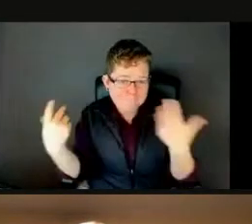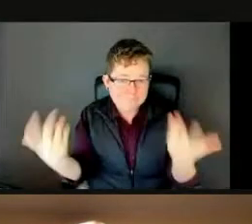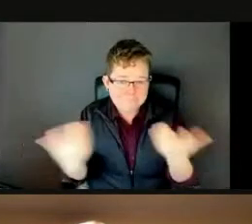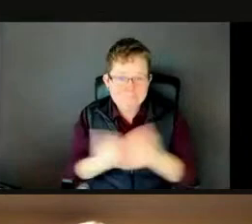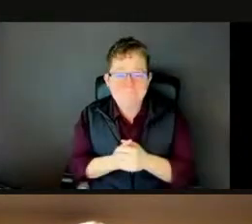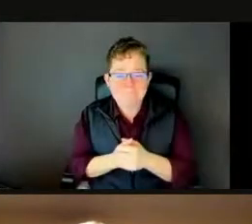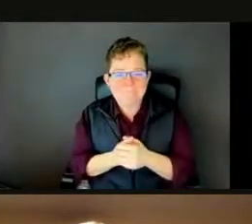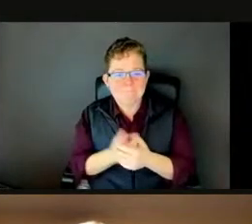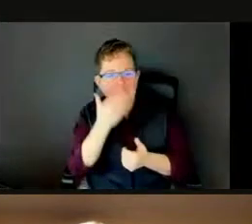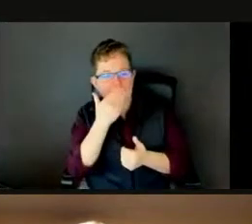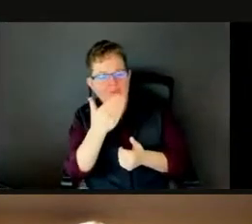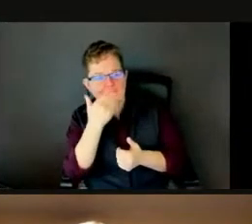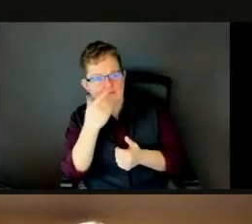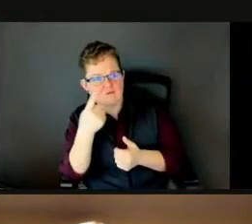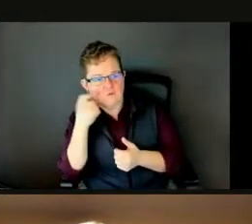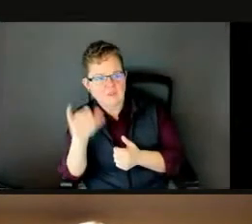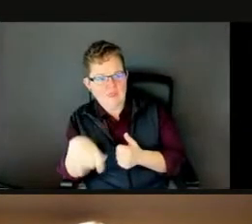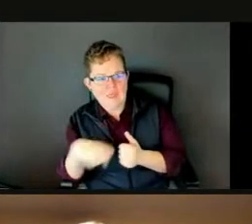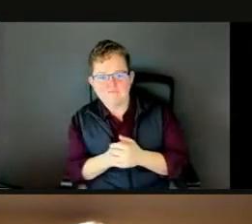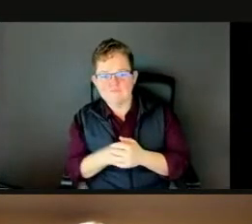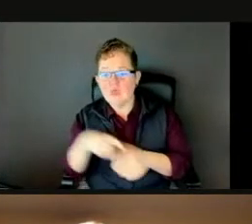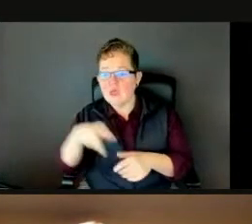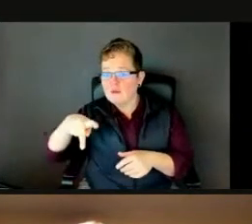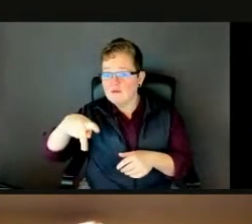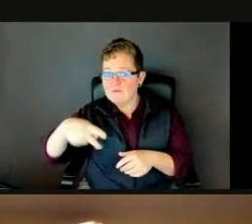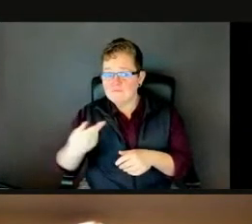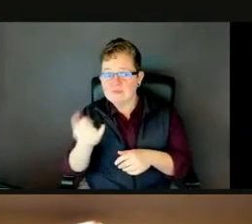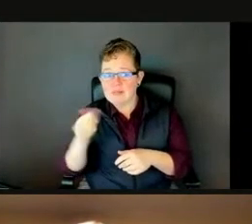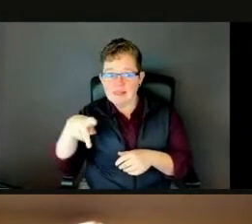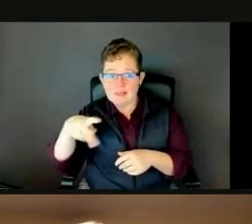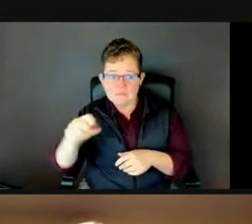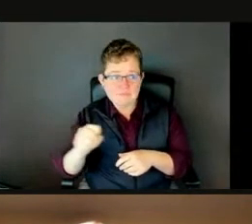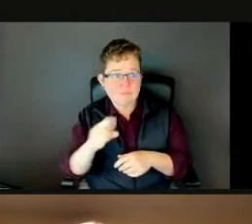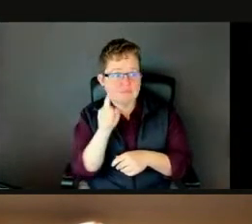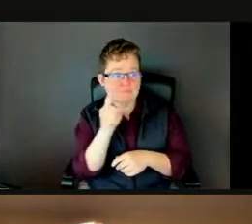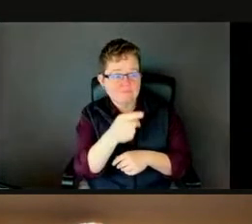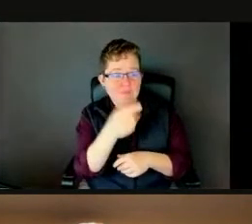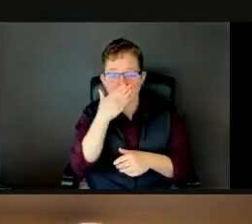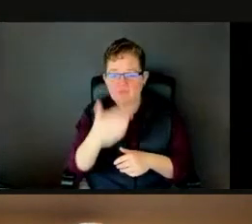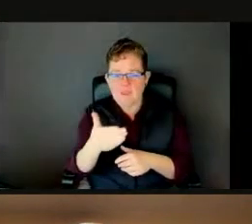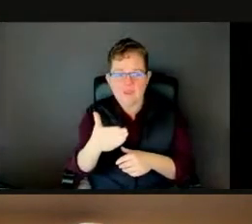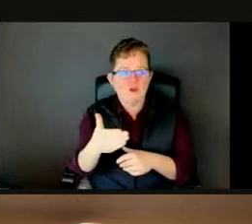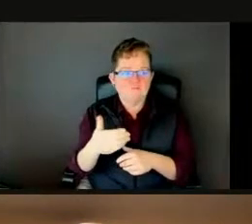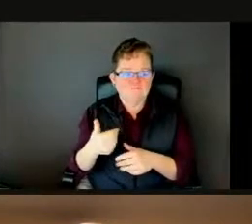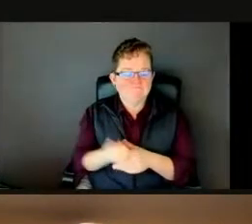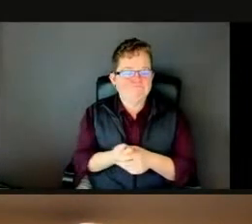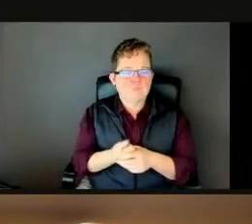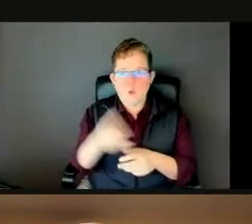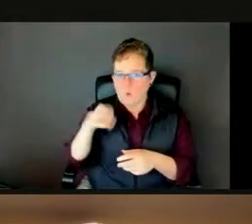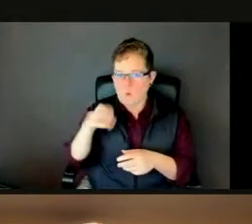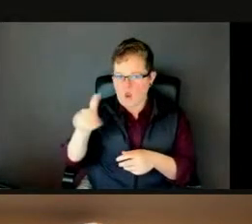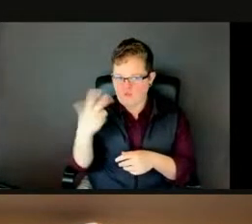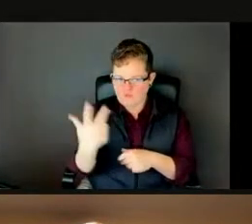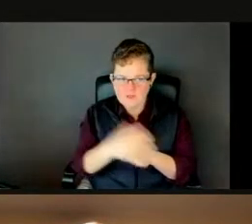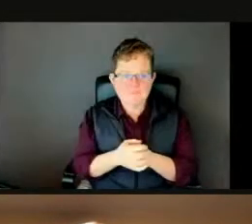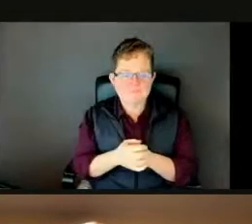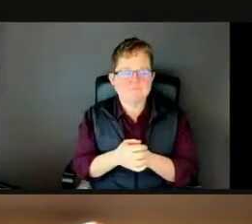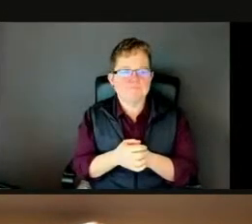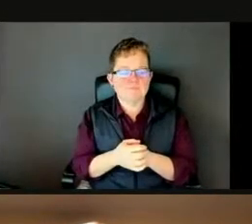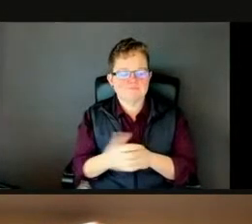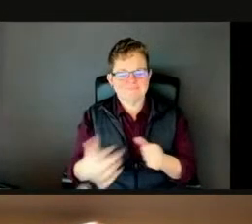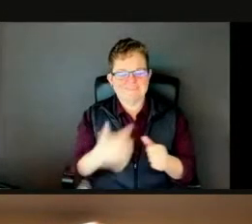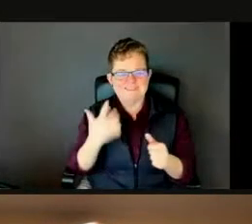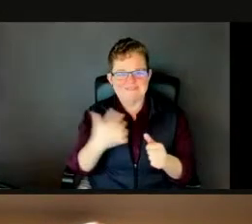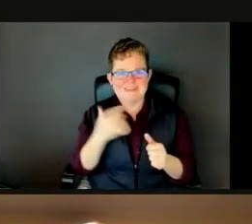Thank you, Ms. Bennett. Councilor Phillips. Thank you, Councilor Hoy. Again, Trevor Phillips, Ward 3. So I feel like